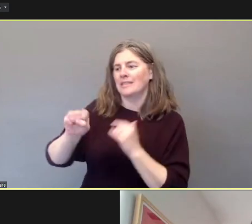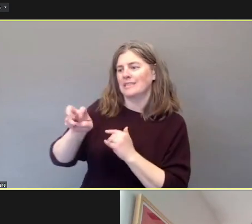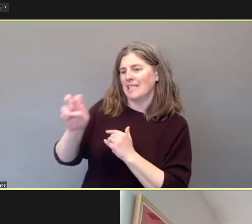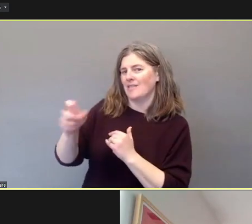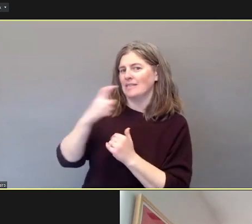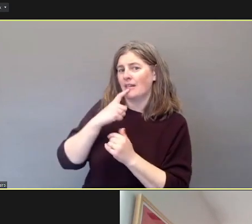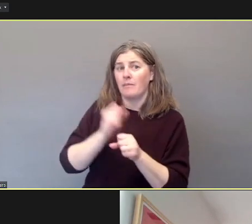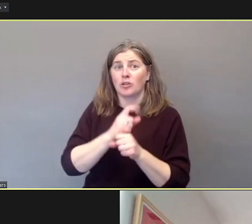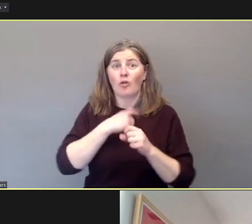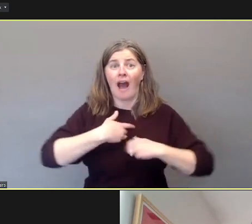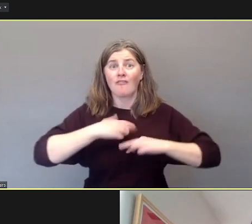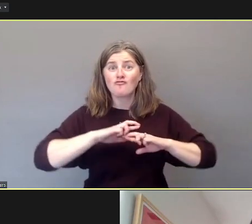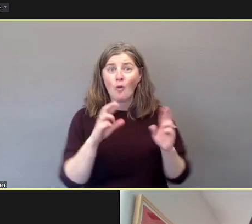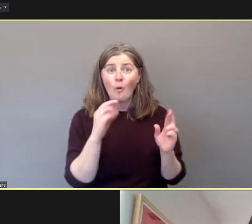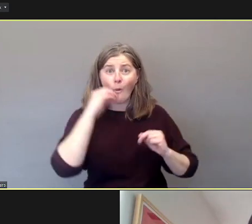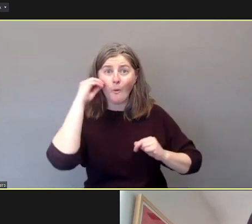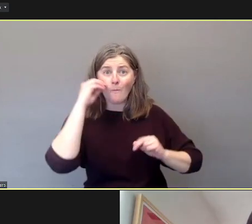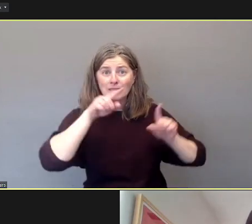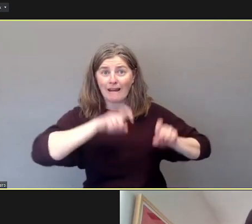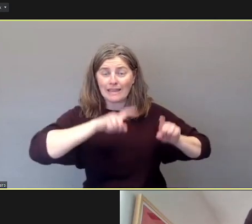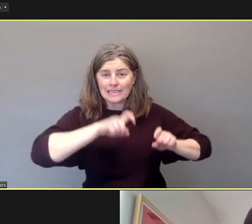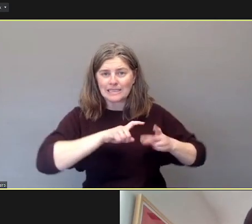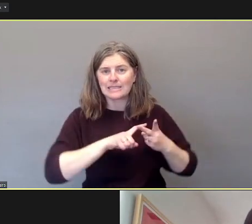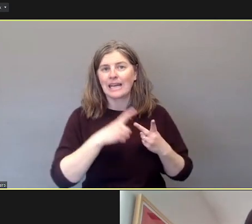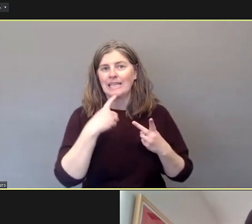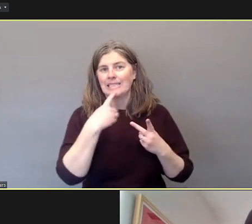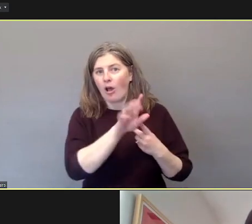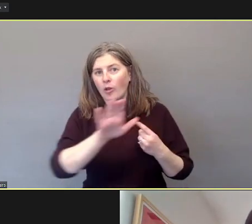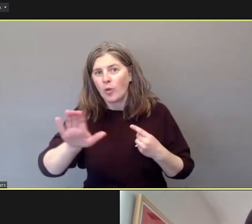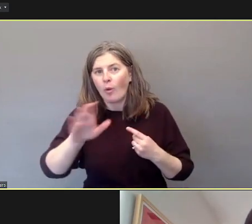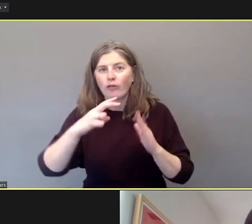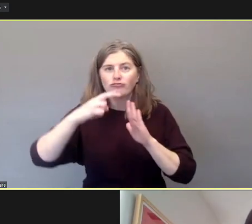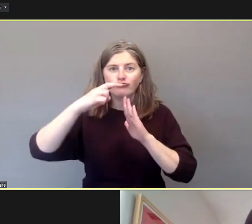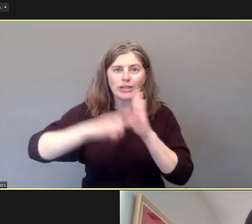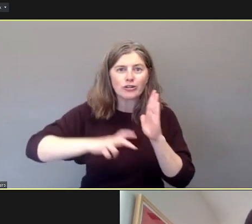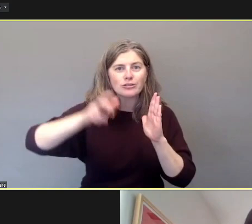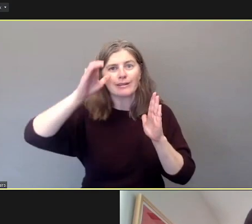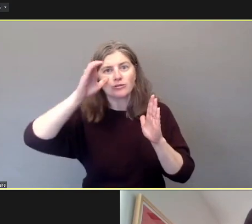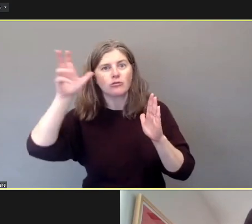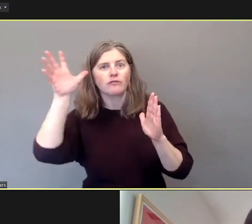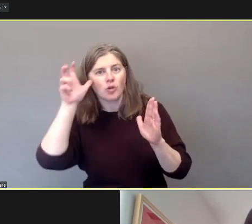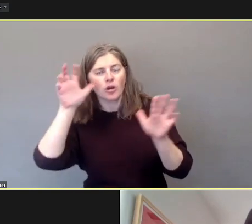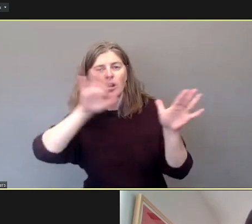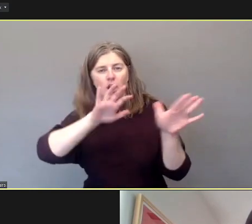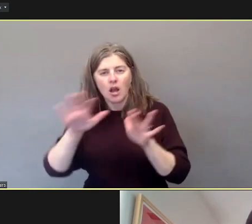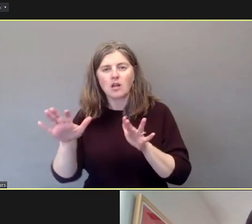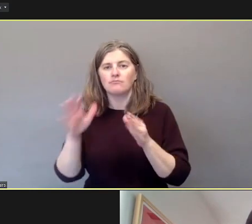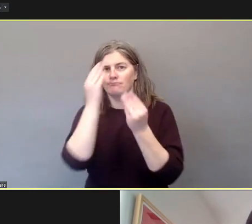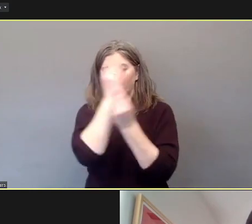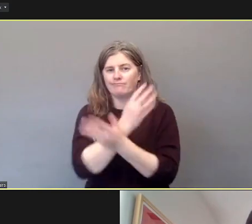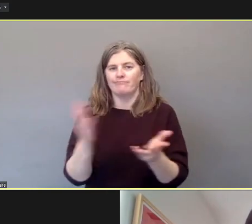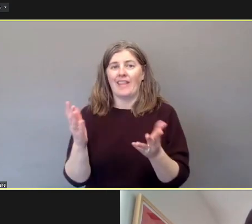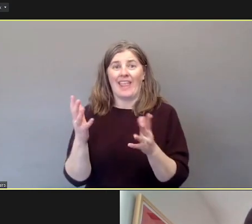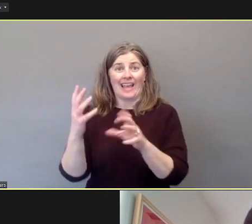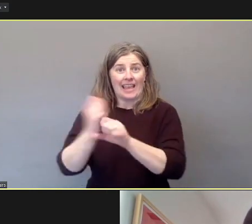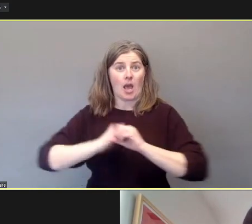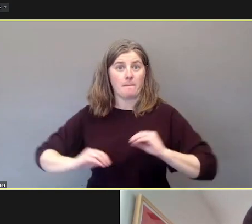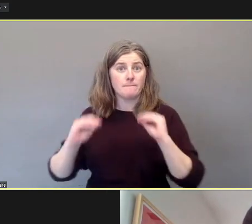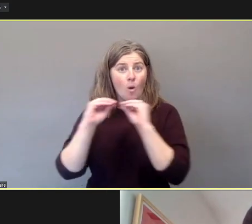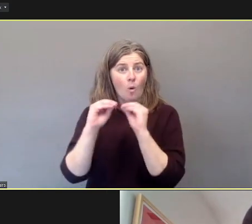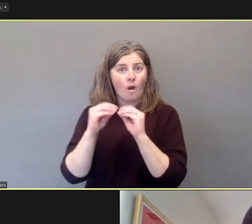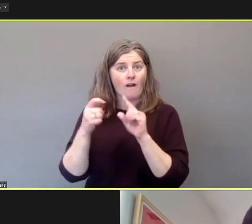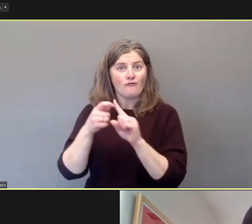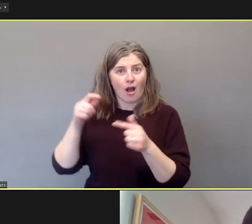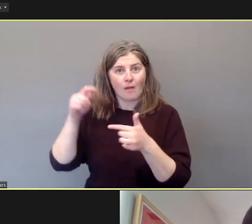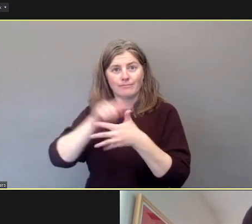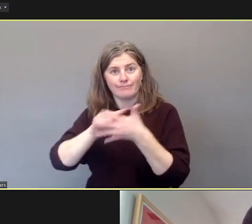these tests at home and tell your listeners, readers, viewers that they can get more from ACT